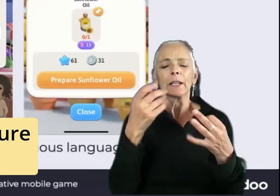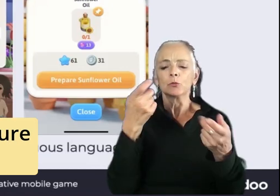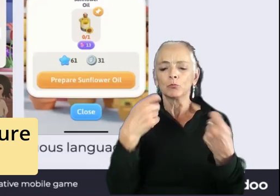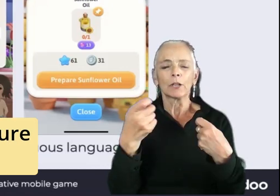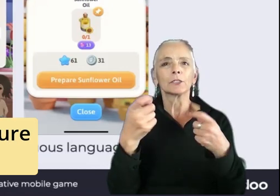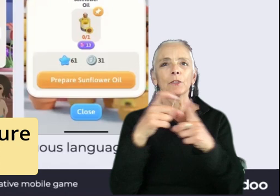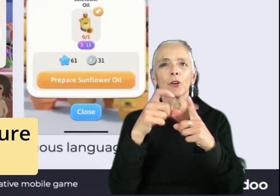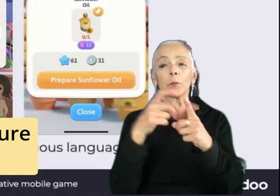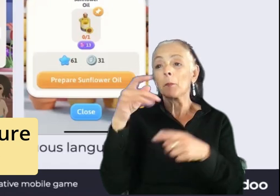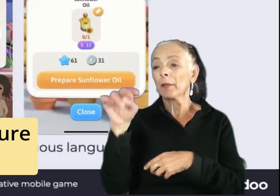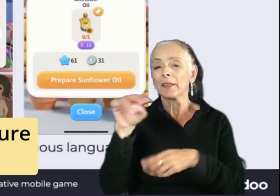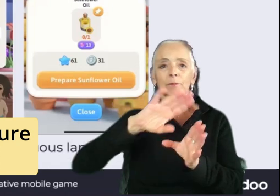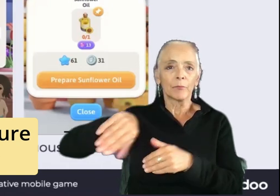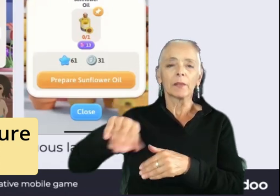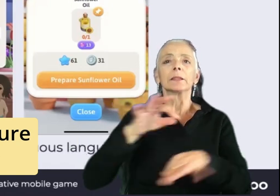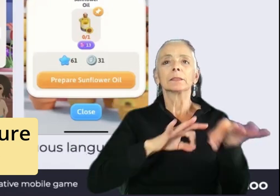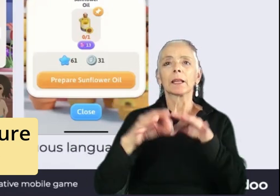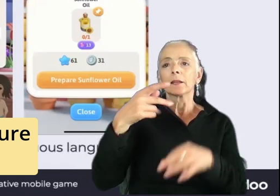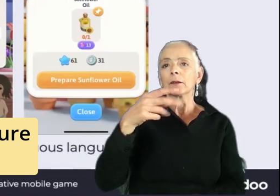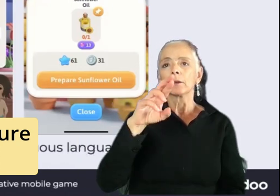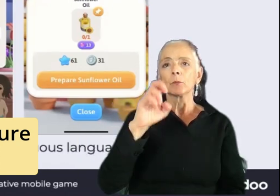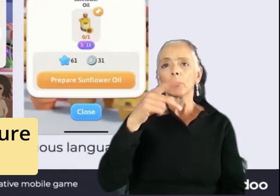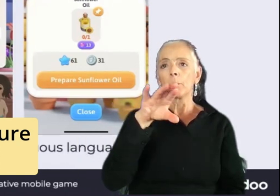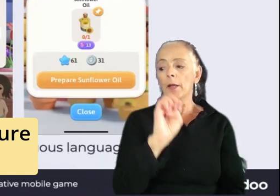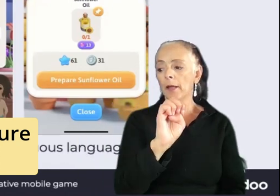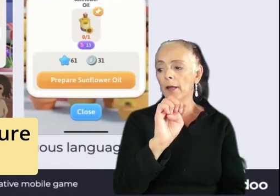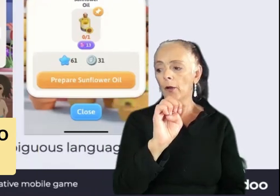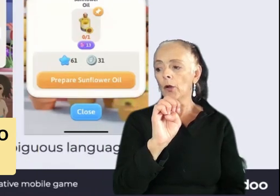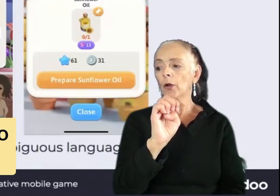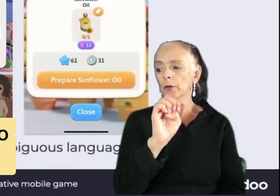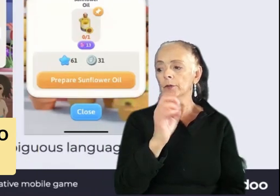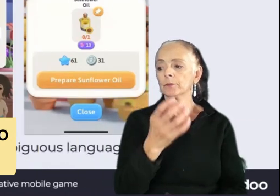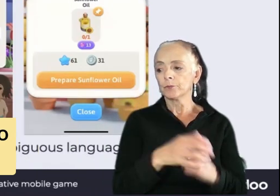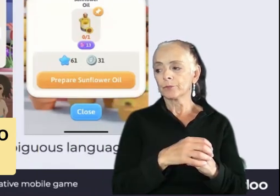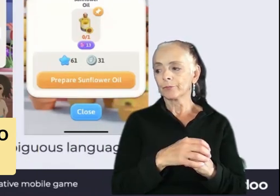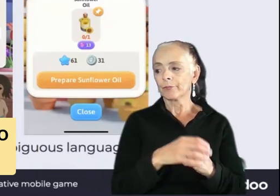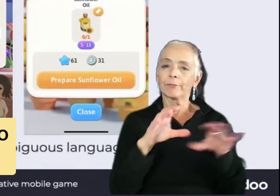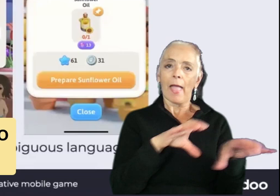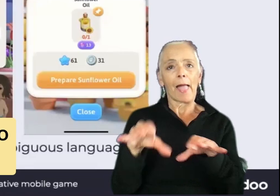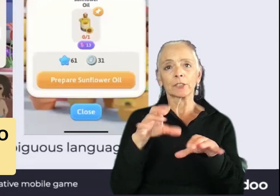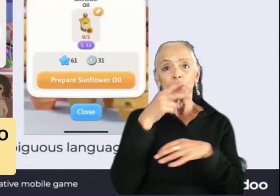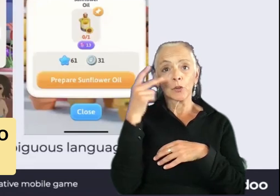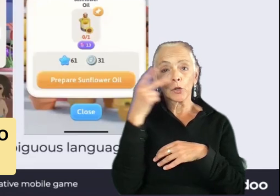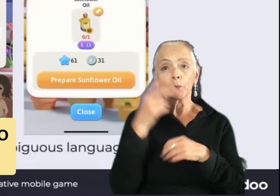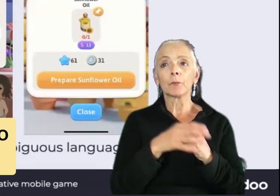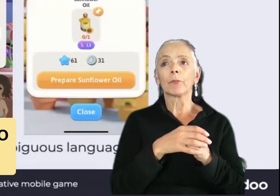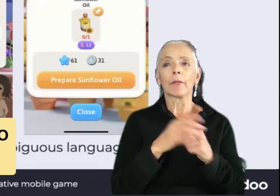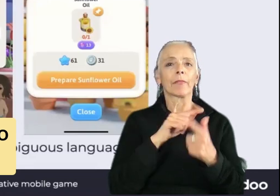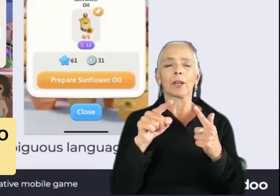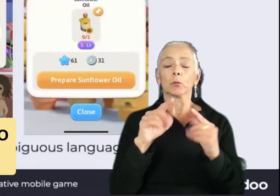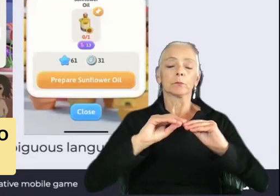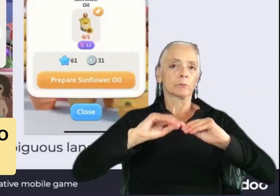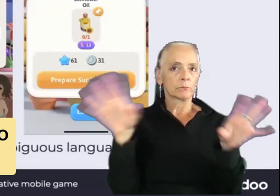of describing what this feature does, I replaced it with the practical action verb. So there is absolutely no